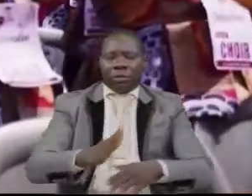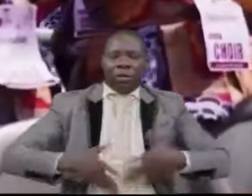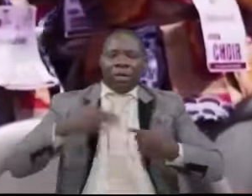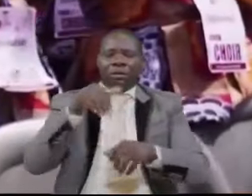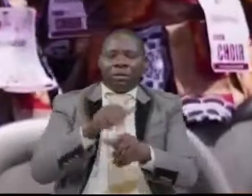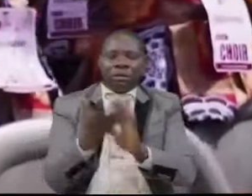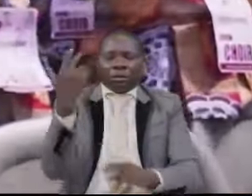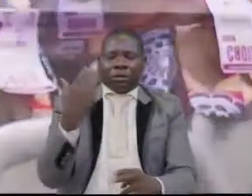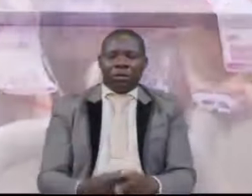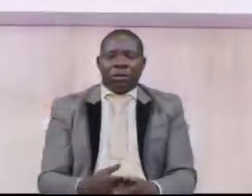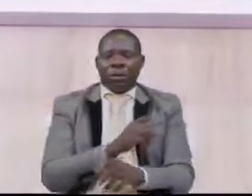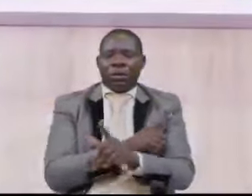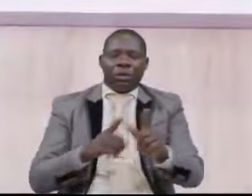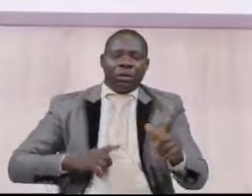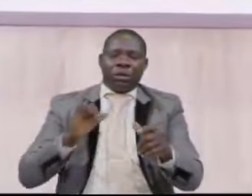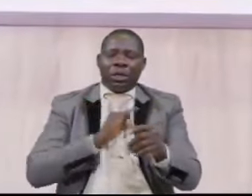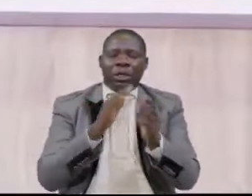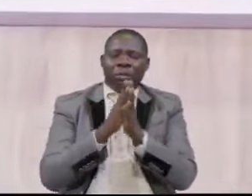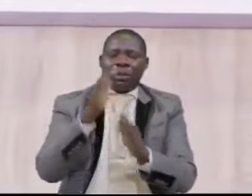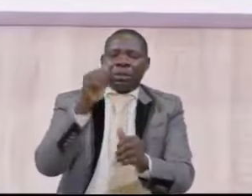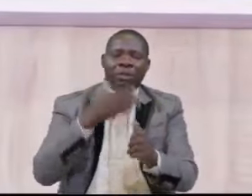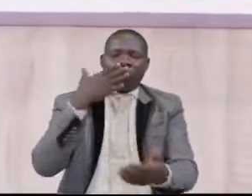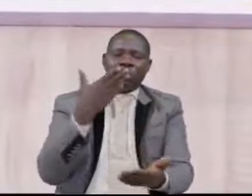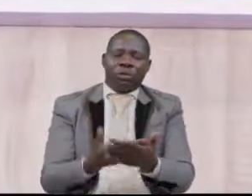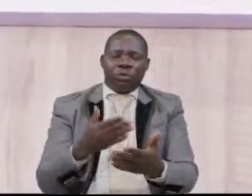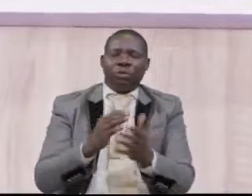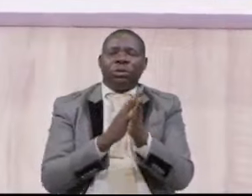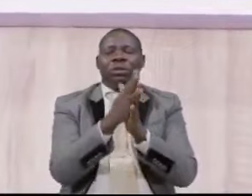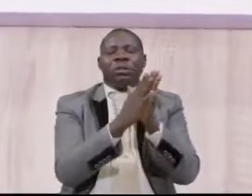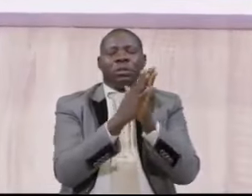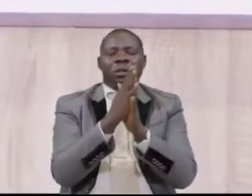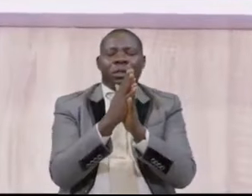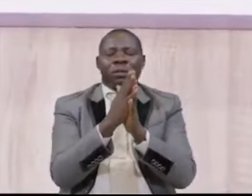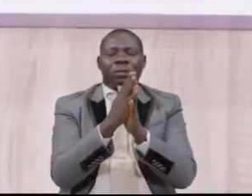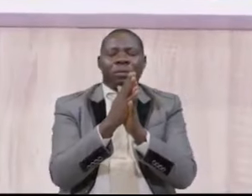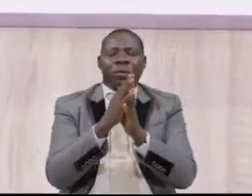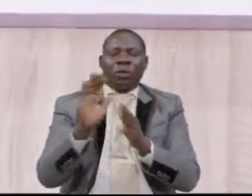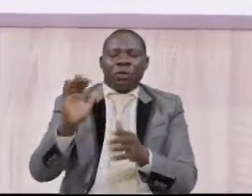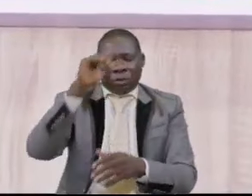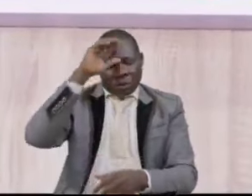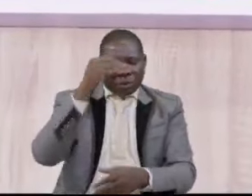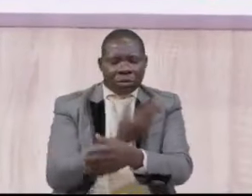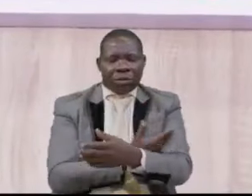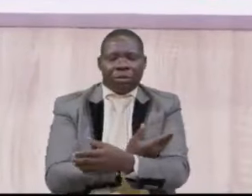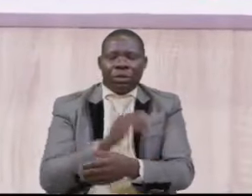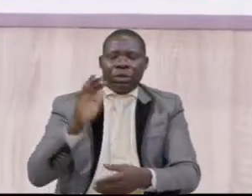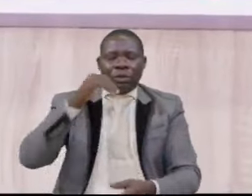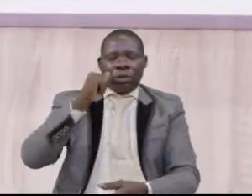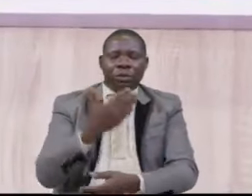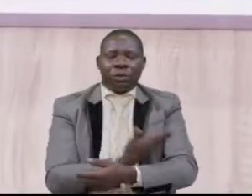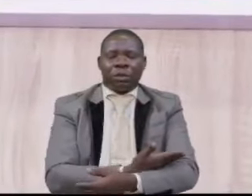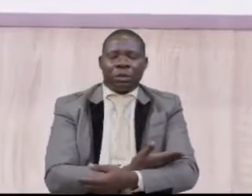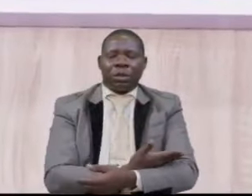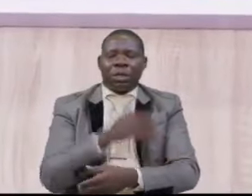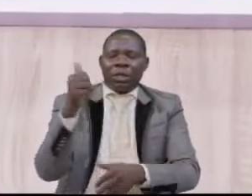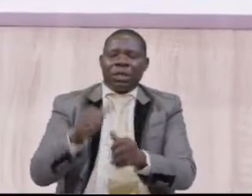I pray every good desire, your son, your daughter, everyone